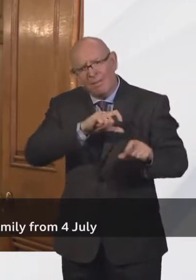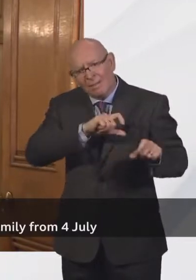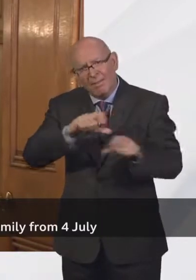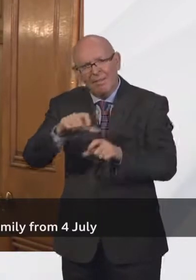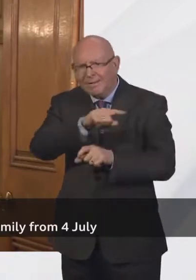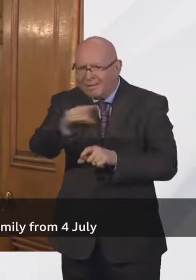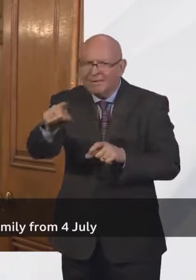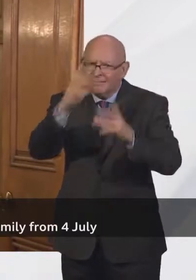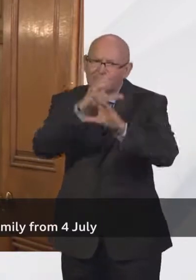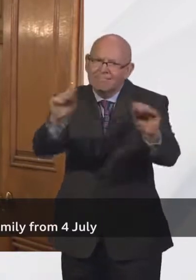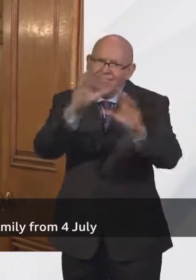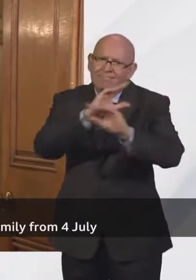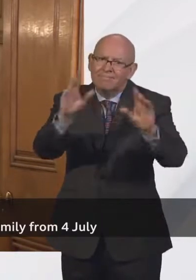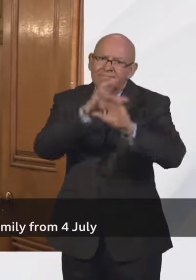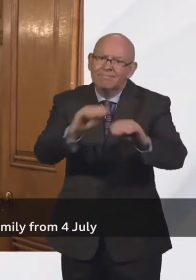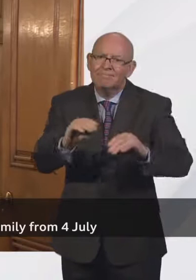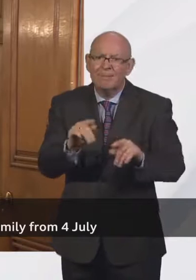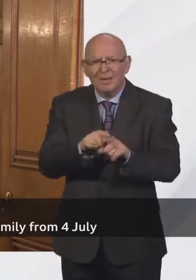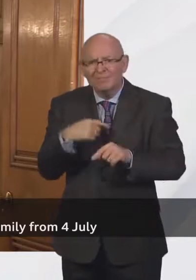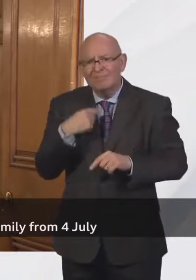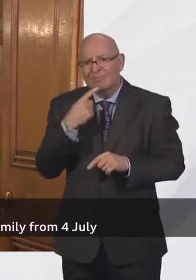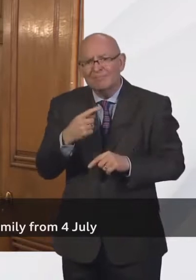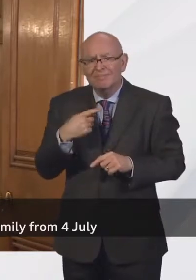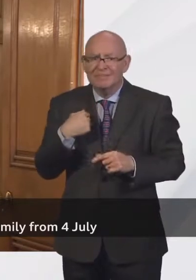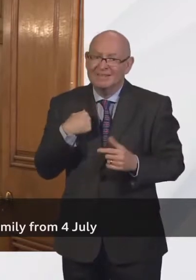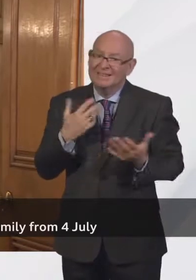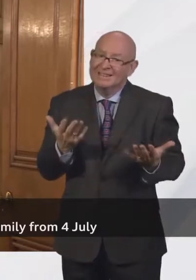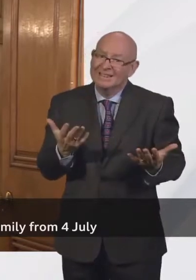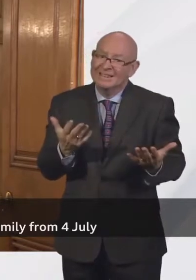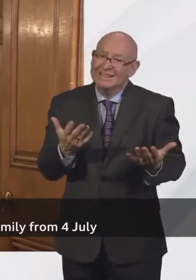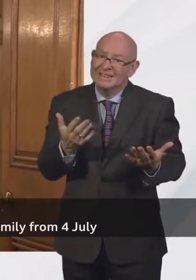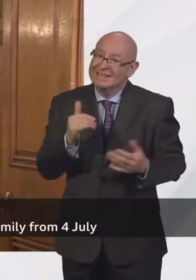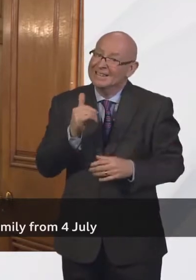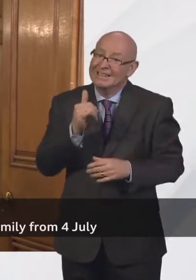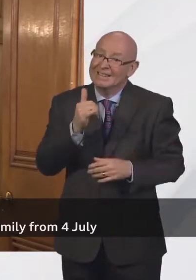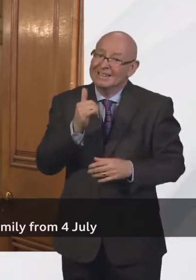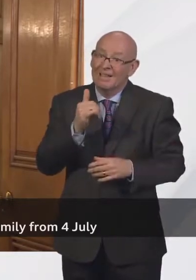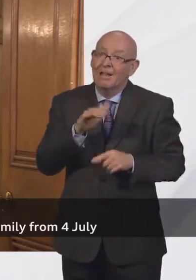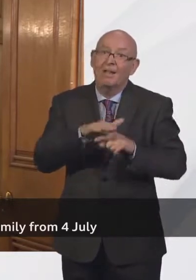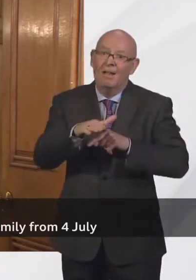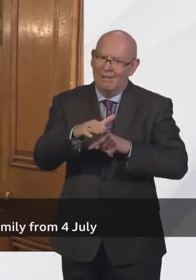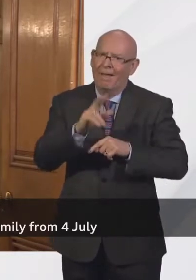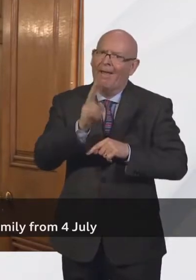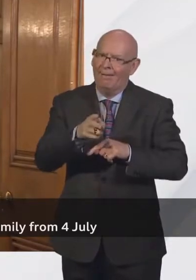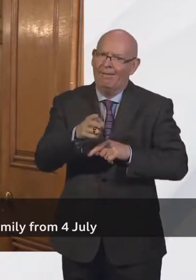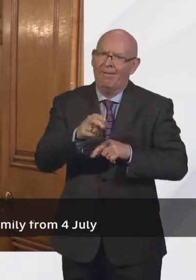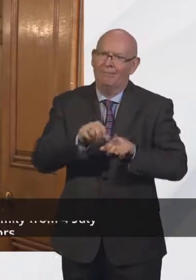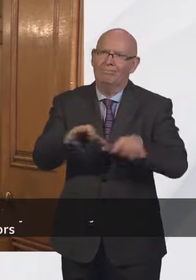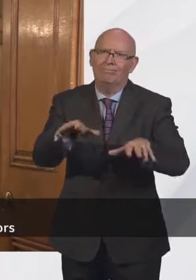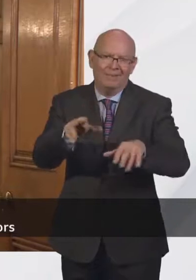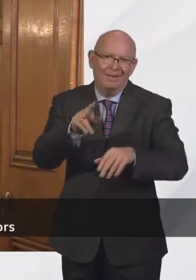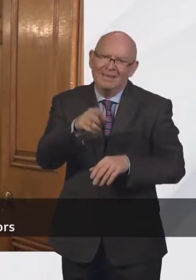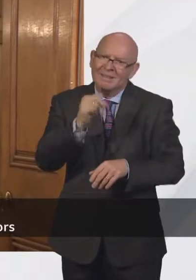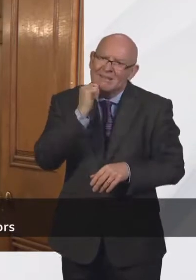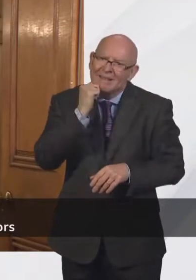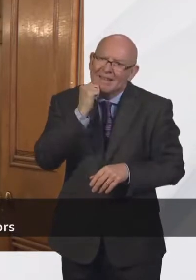local outbreaks, and I don't think, therefore, that you've seen the last of us by any means, but they will not be